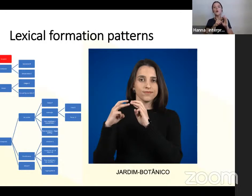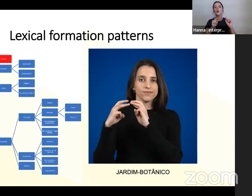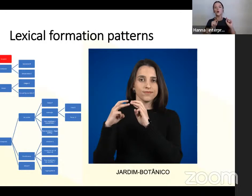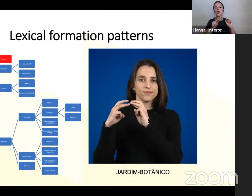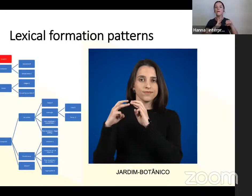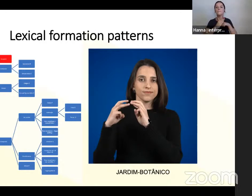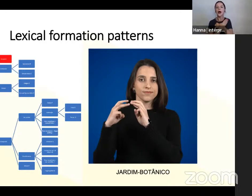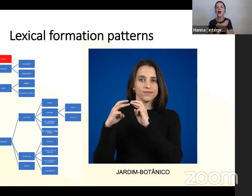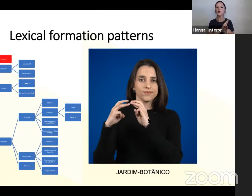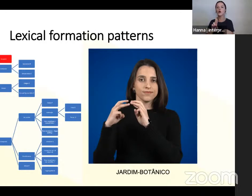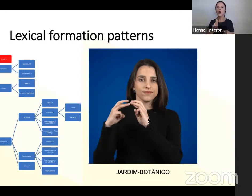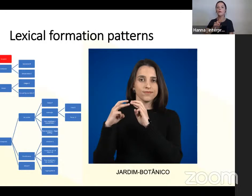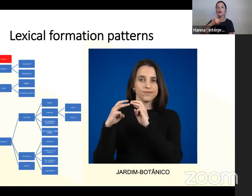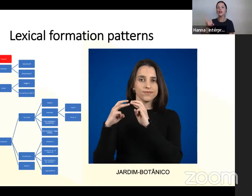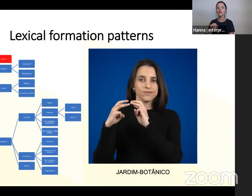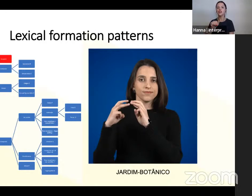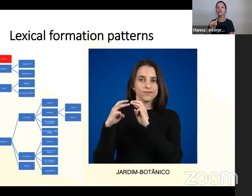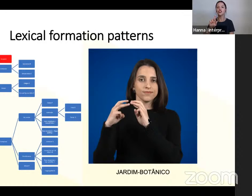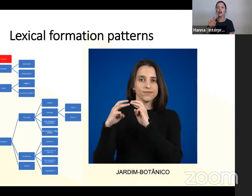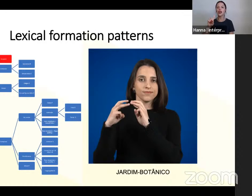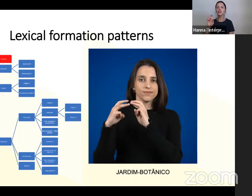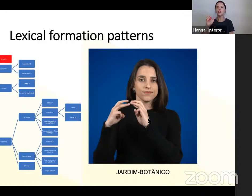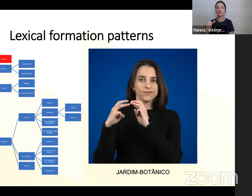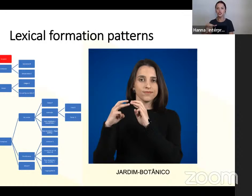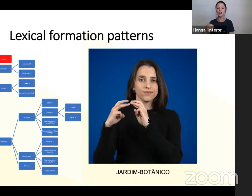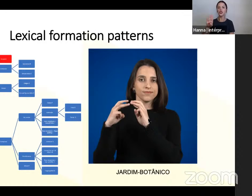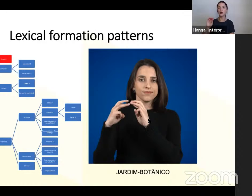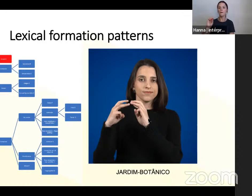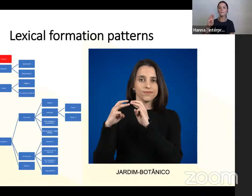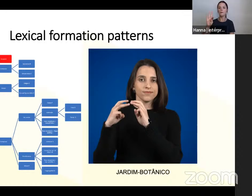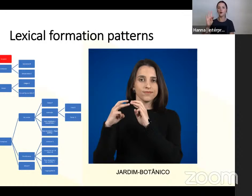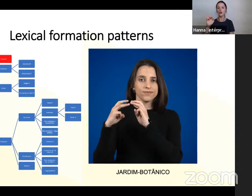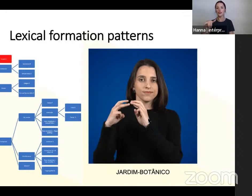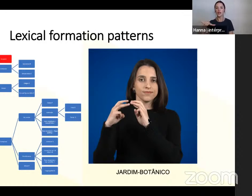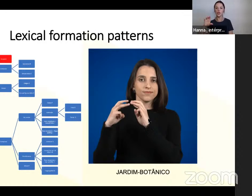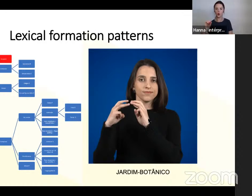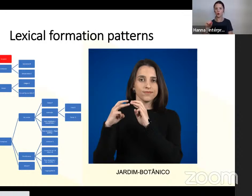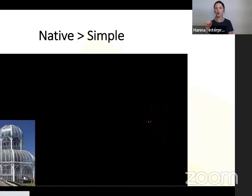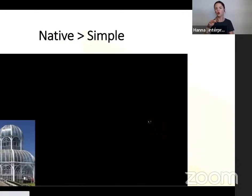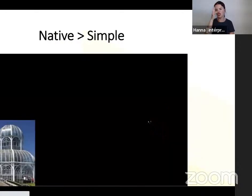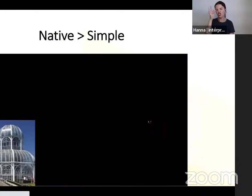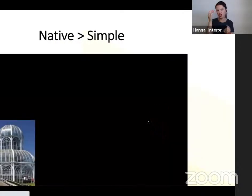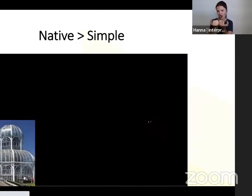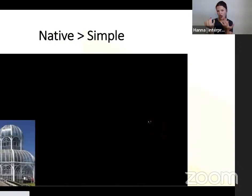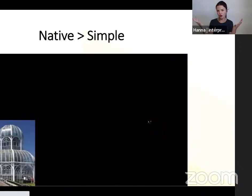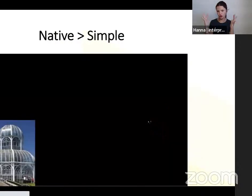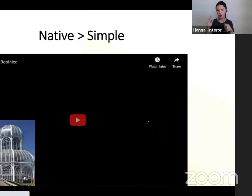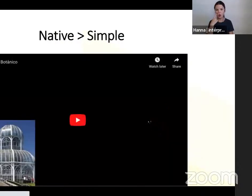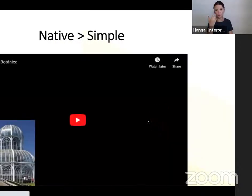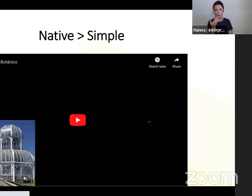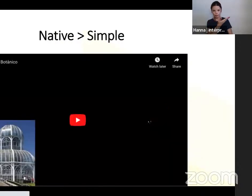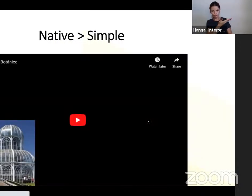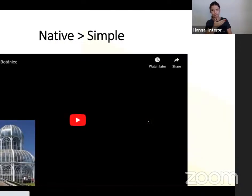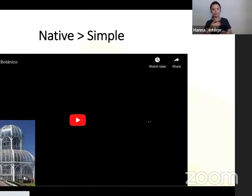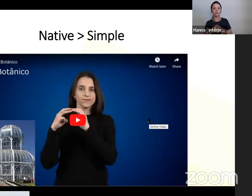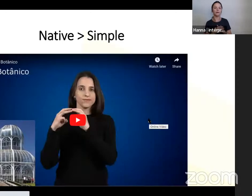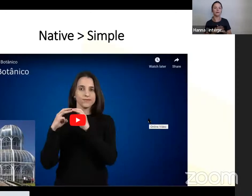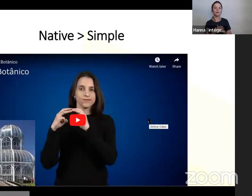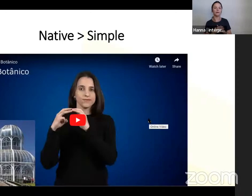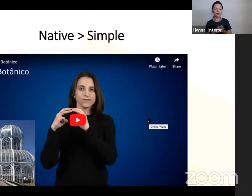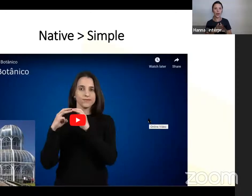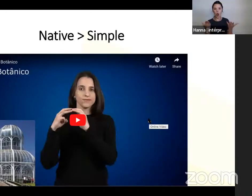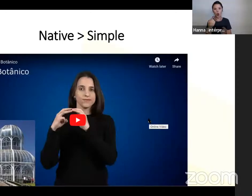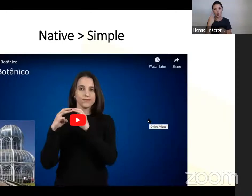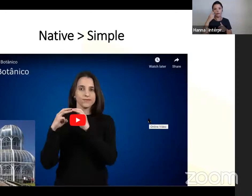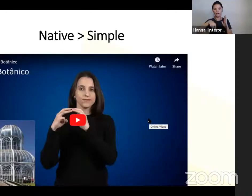neighborhood called Jardim Botânico, which we can translate as Botanic Garden. Okay, so I'll show you